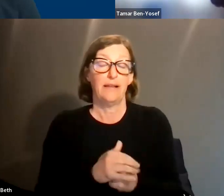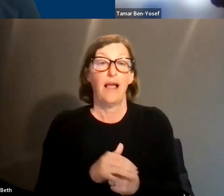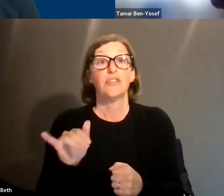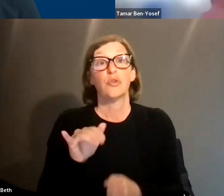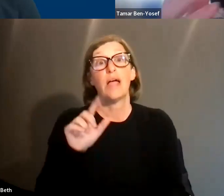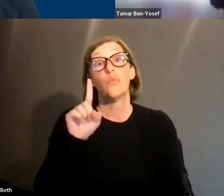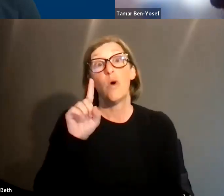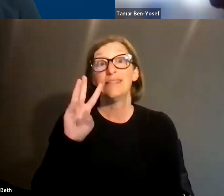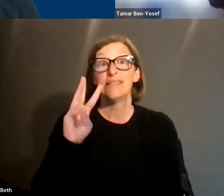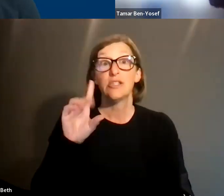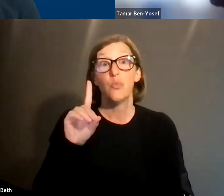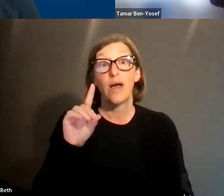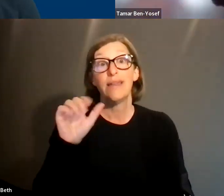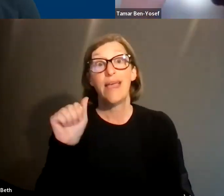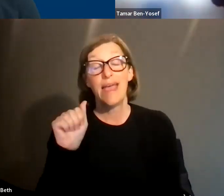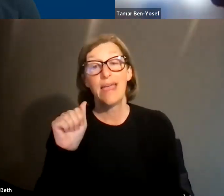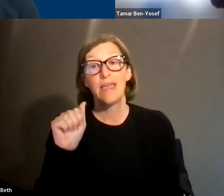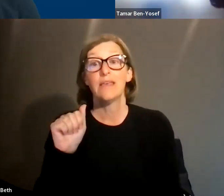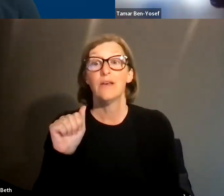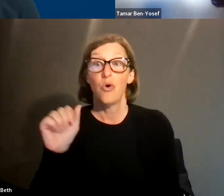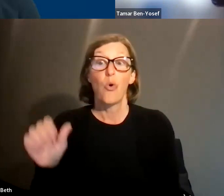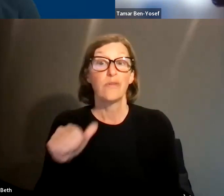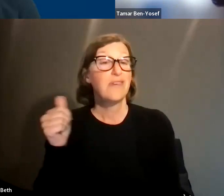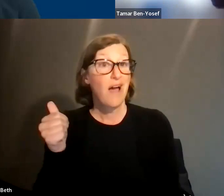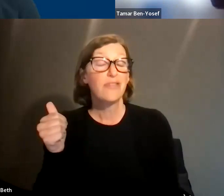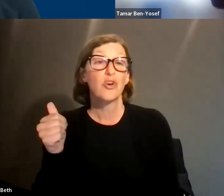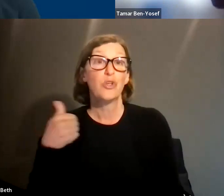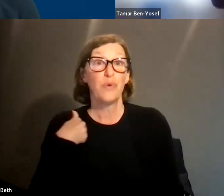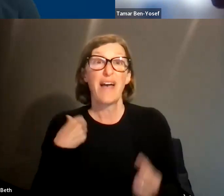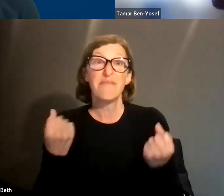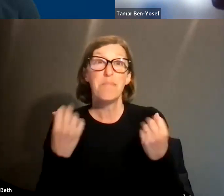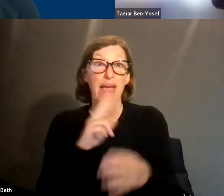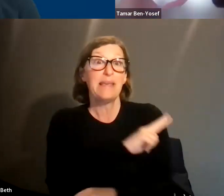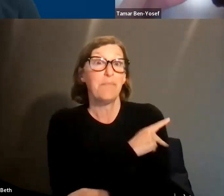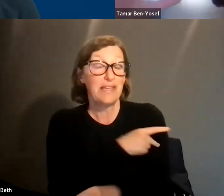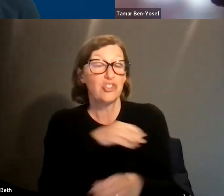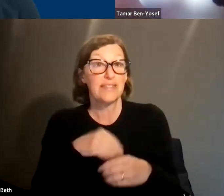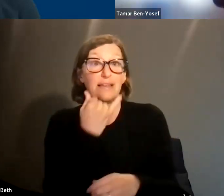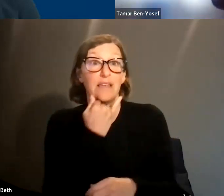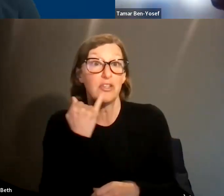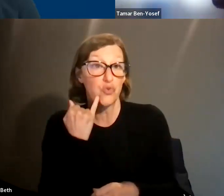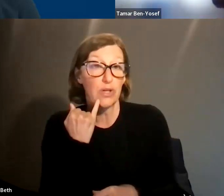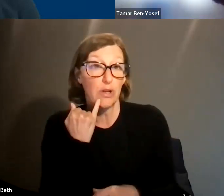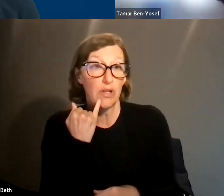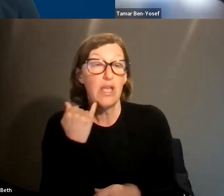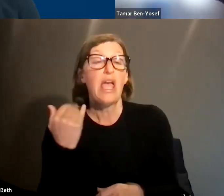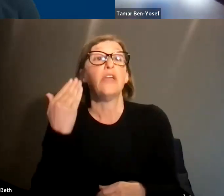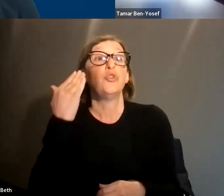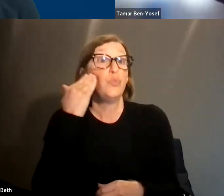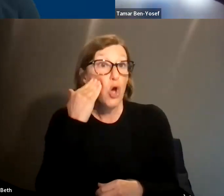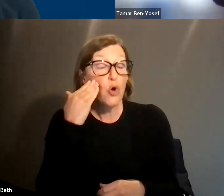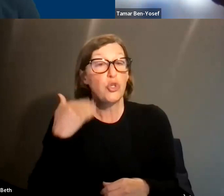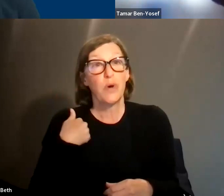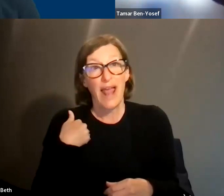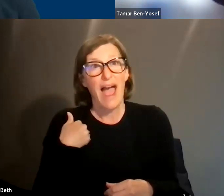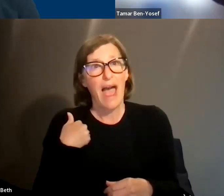FAM161A or CNGA3, where you have a bulk of patients in Israel, and you know that you would have a